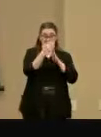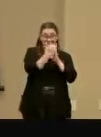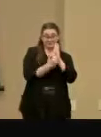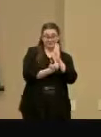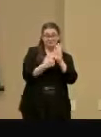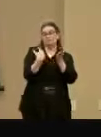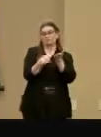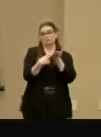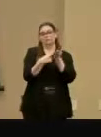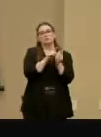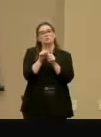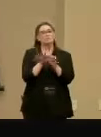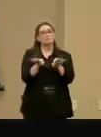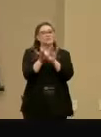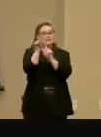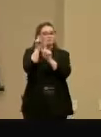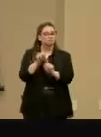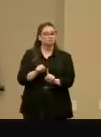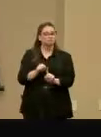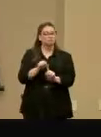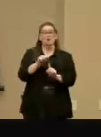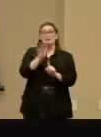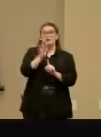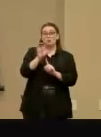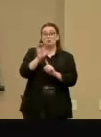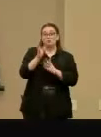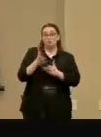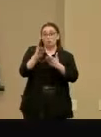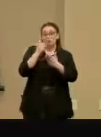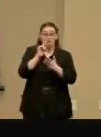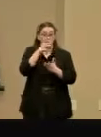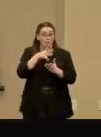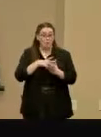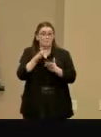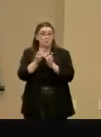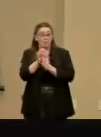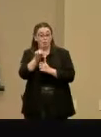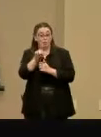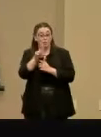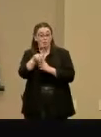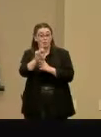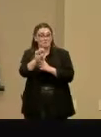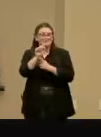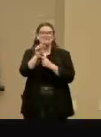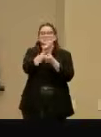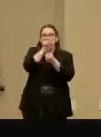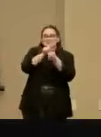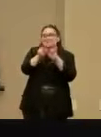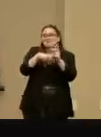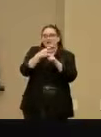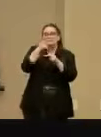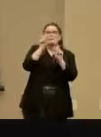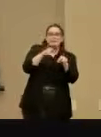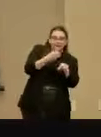here. 1, lupus can affect the type of birth control that is recommended for women with lupus. There's certain types of lupus medications we